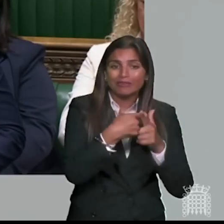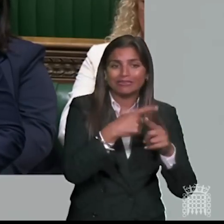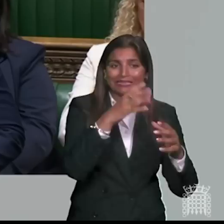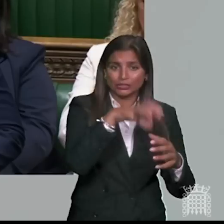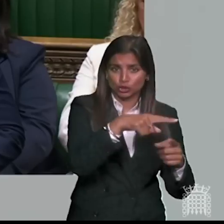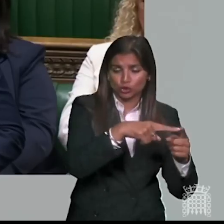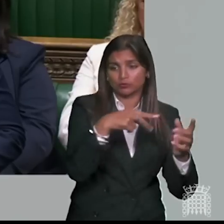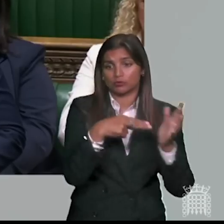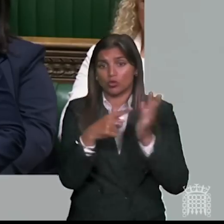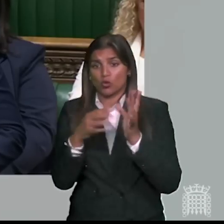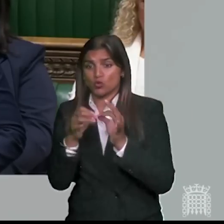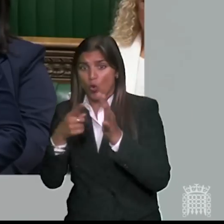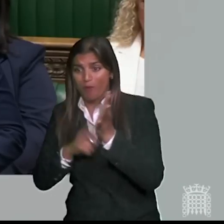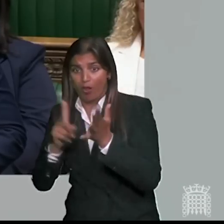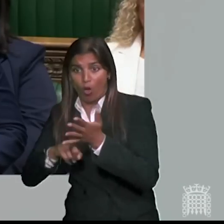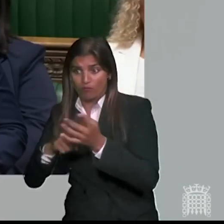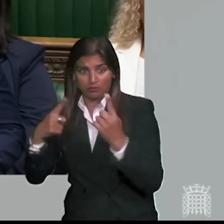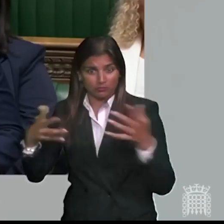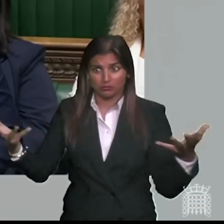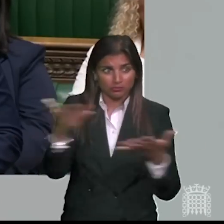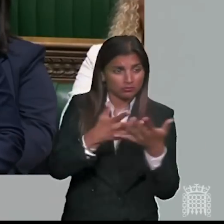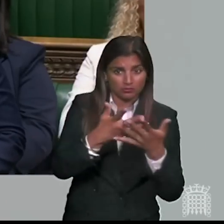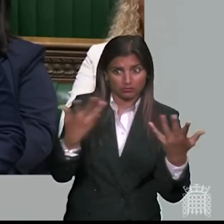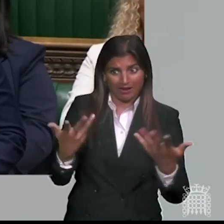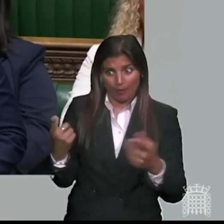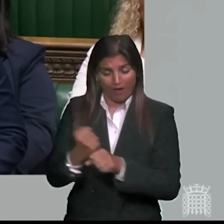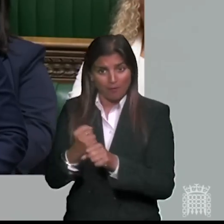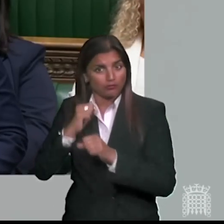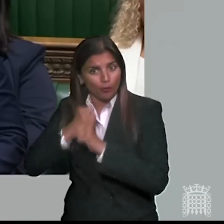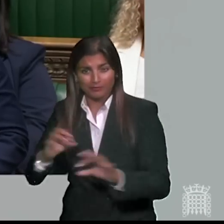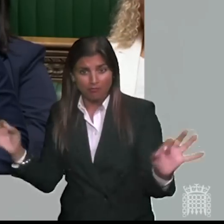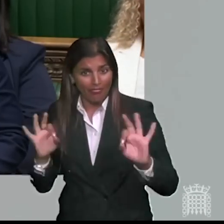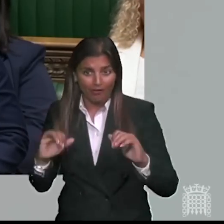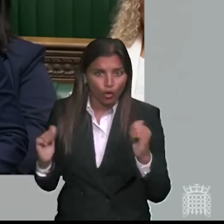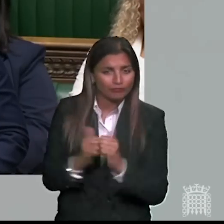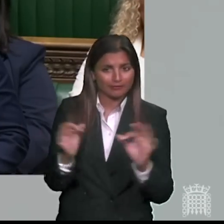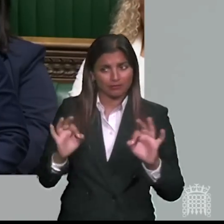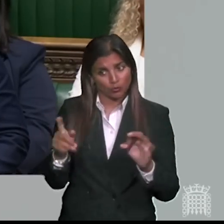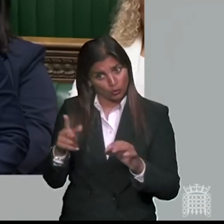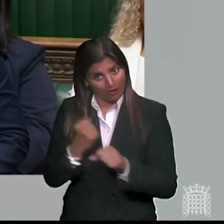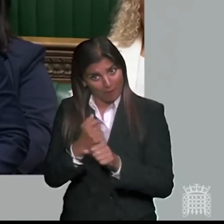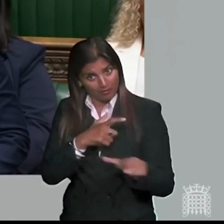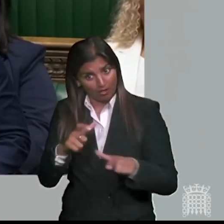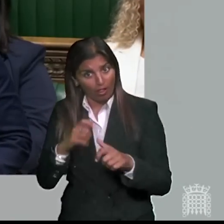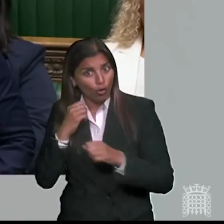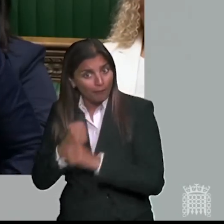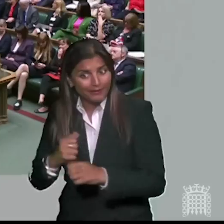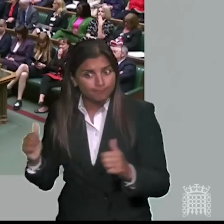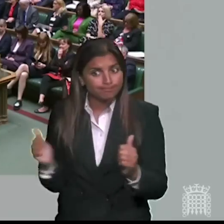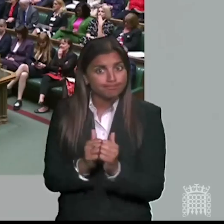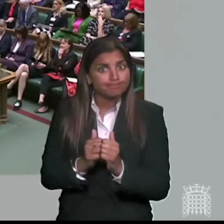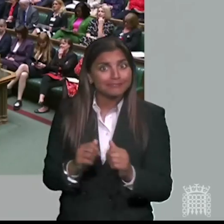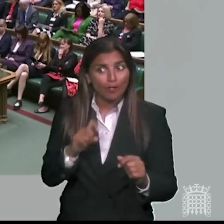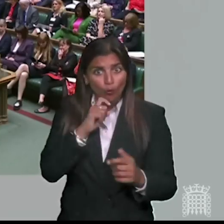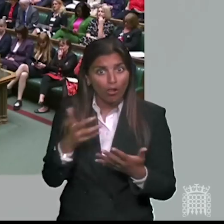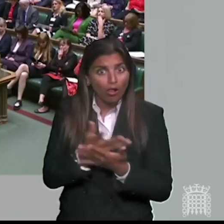damaging science and damaging the country. So is the government still committed to negotiating a deal? And if they are, why don't they get on with it?